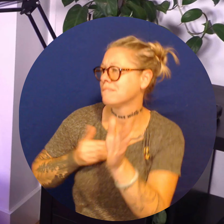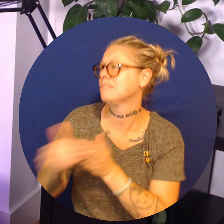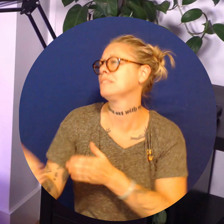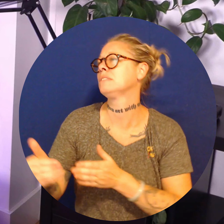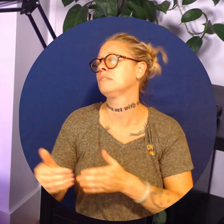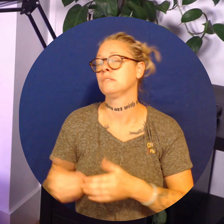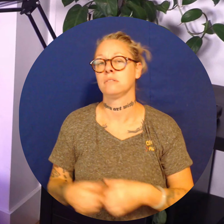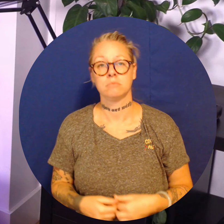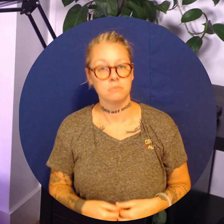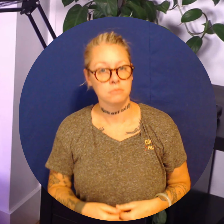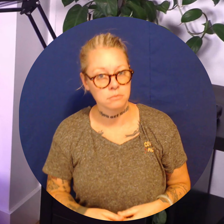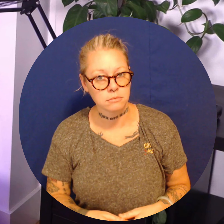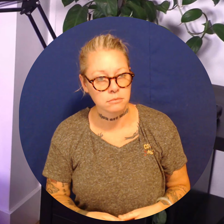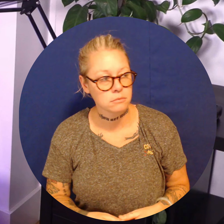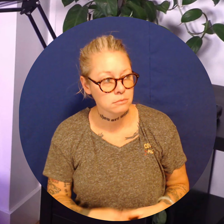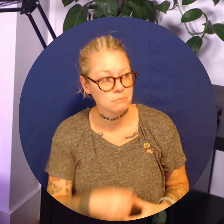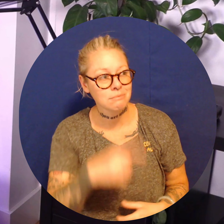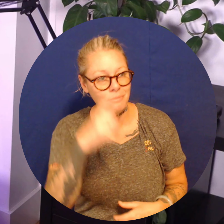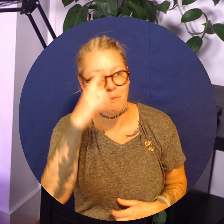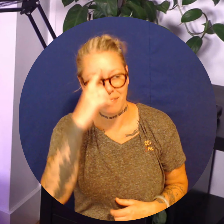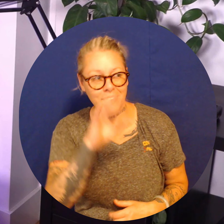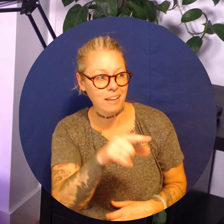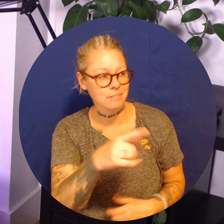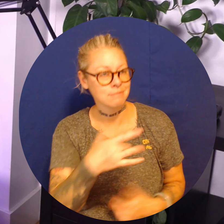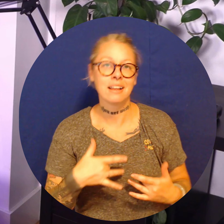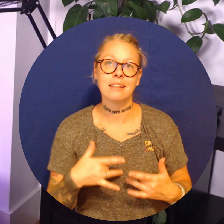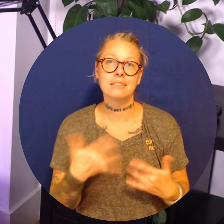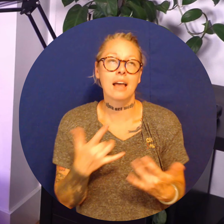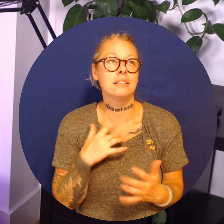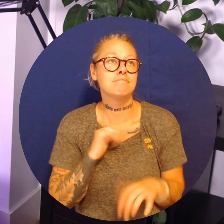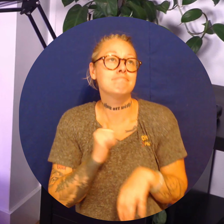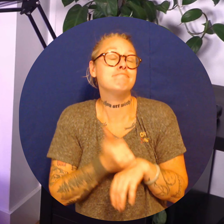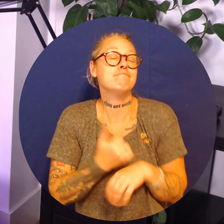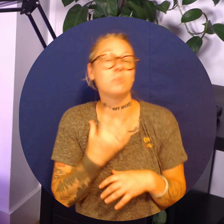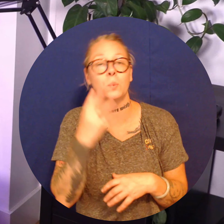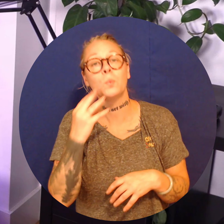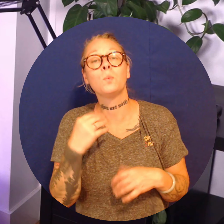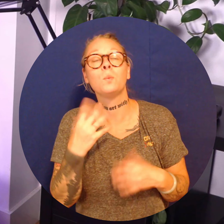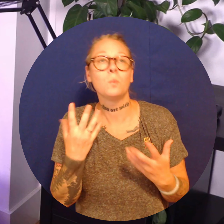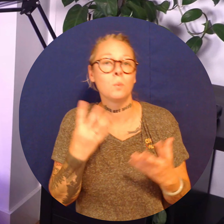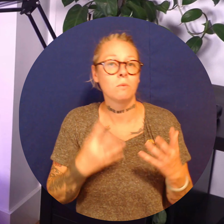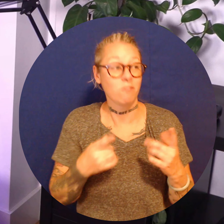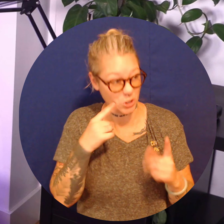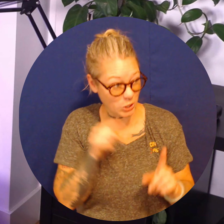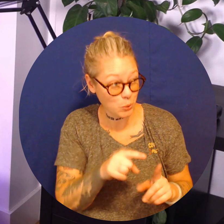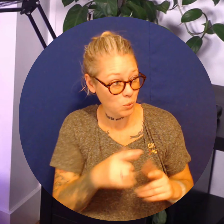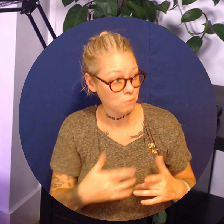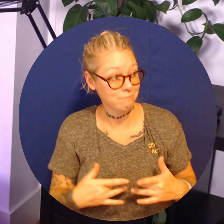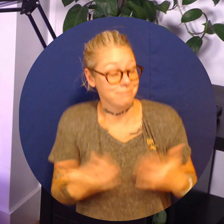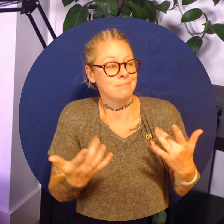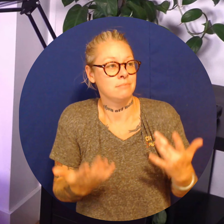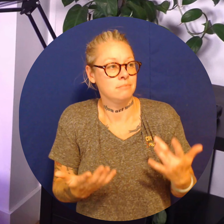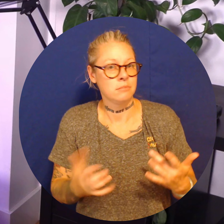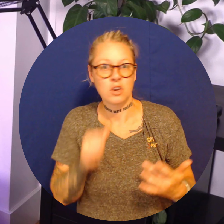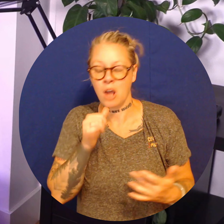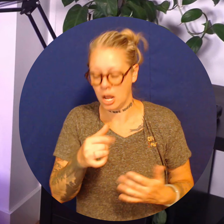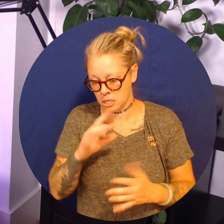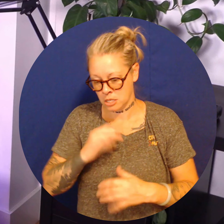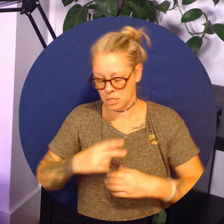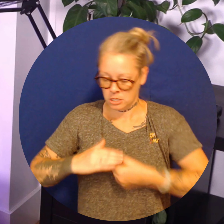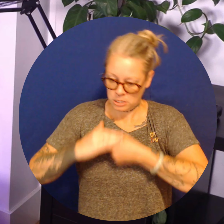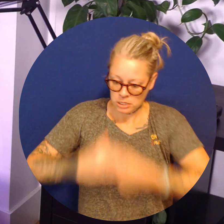i needed it you know and think of how light that experience is for you to